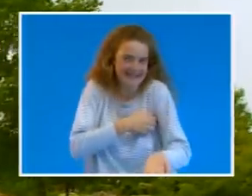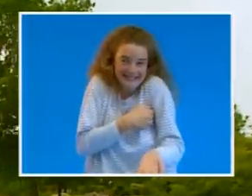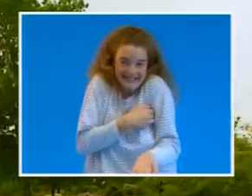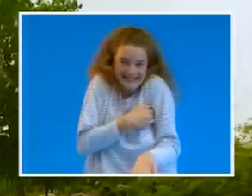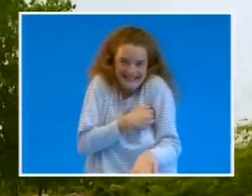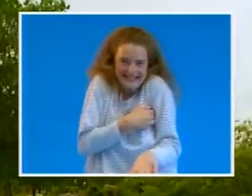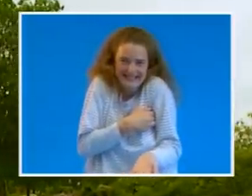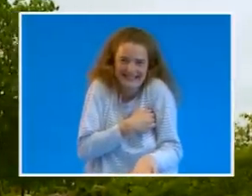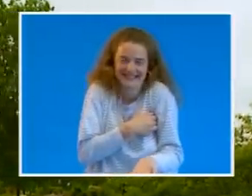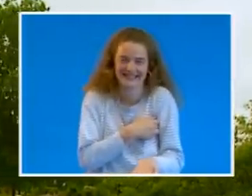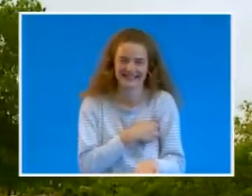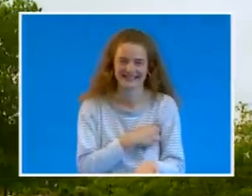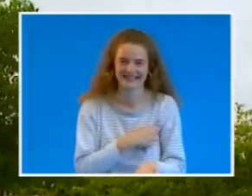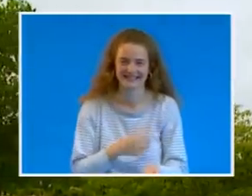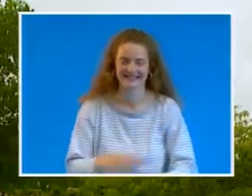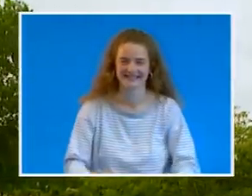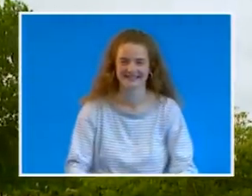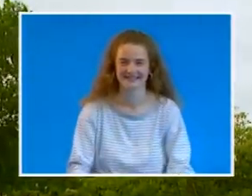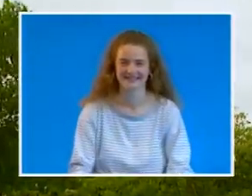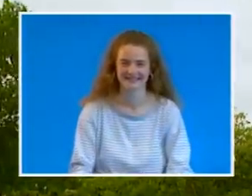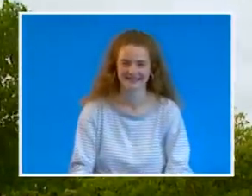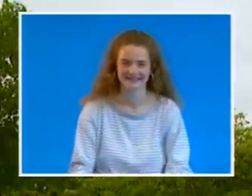step, tickly under there.